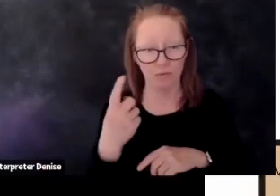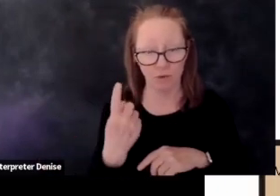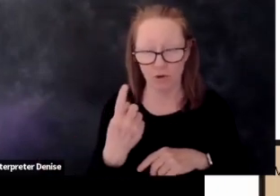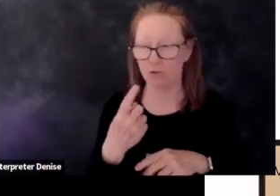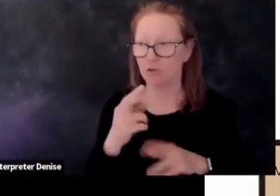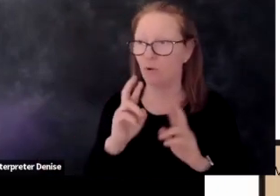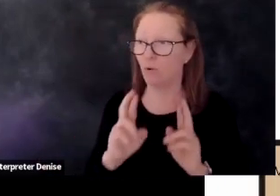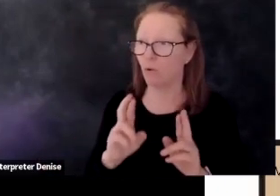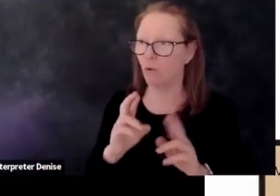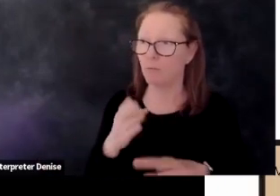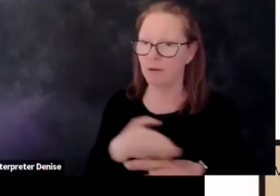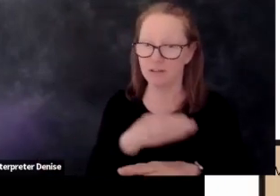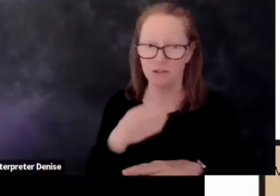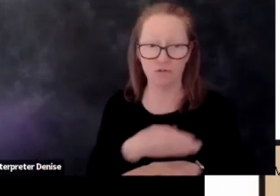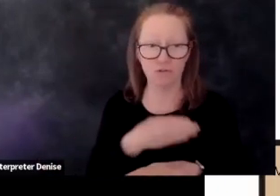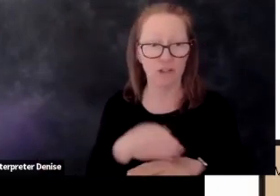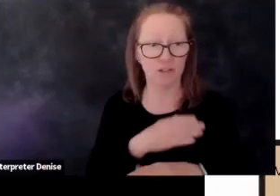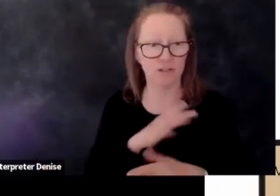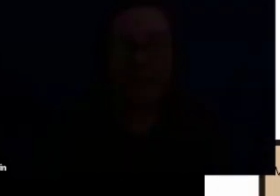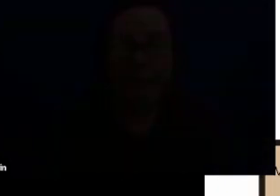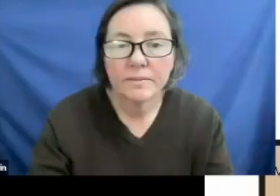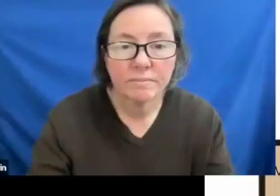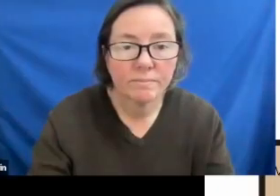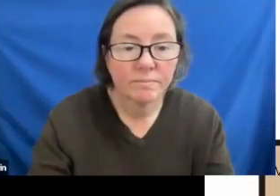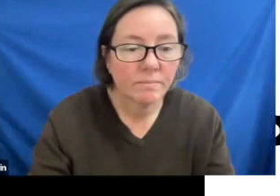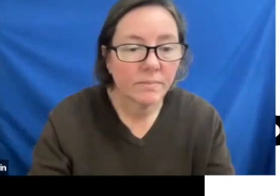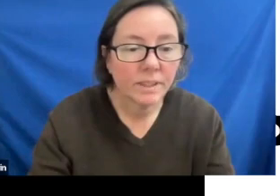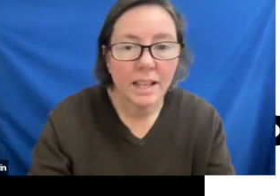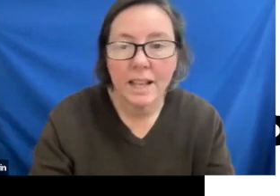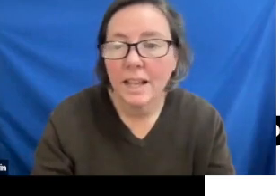Labor Day at the latest. Next slide, Dan.